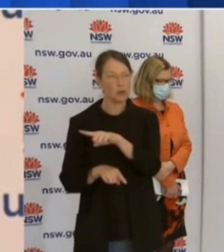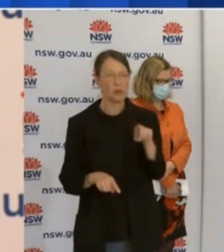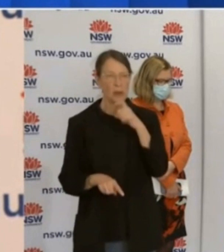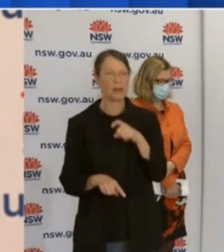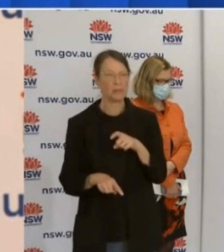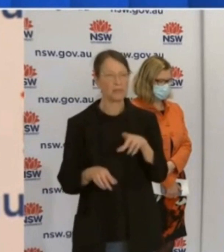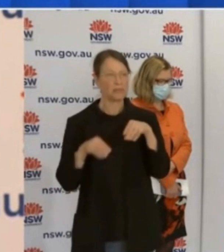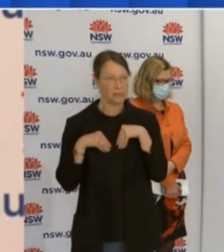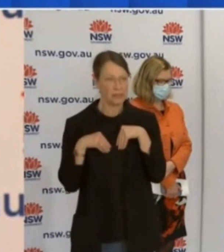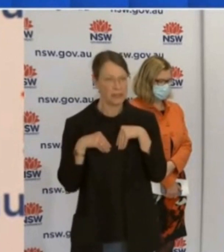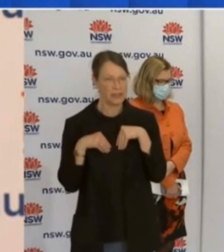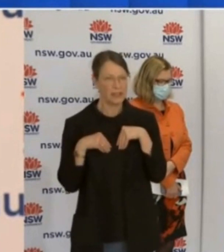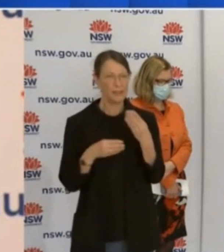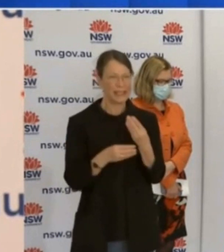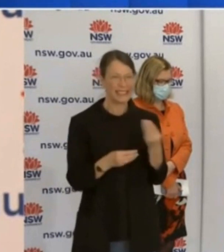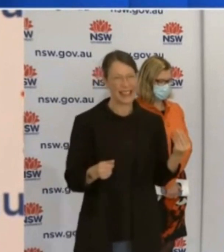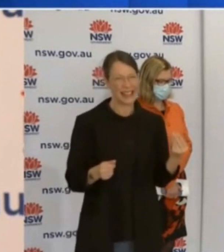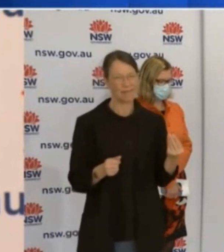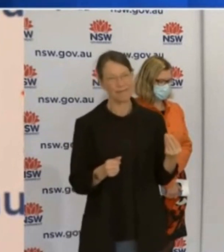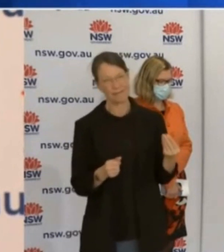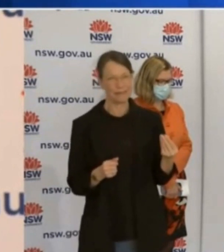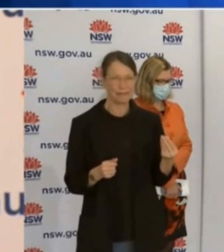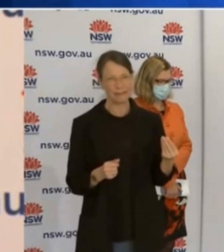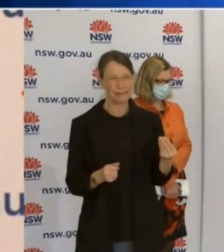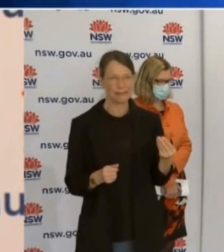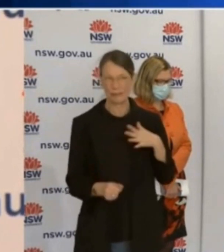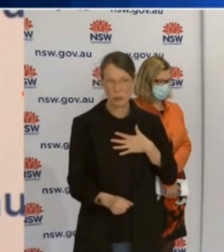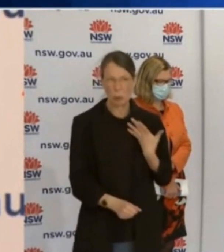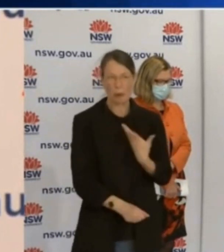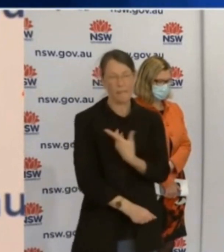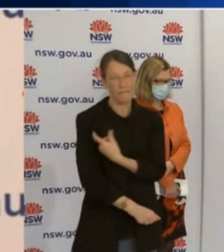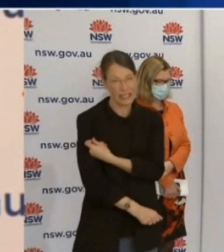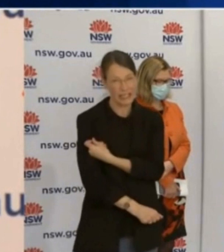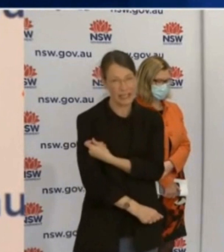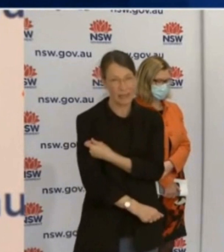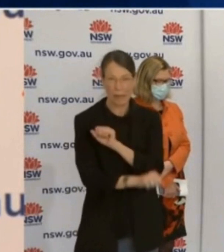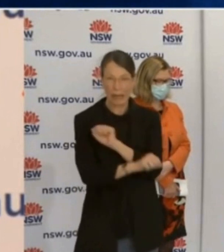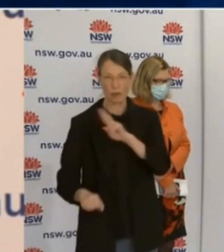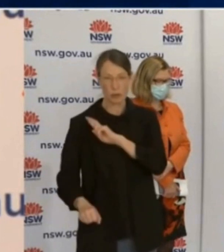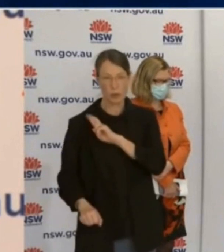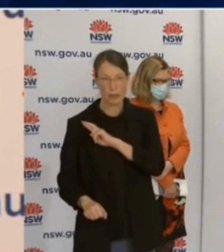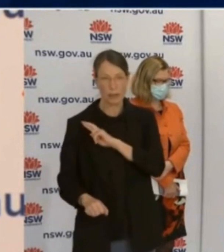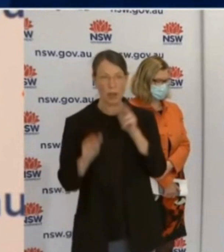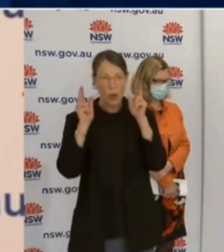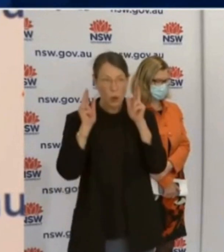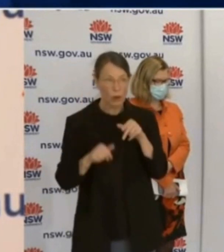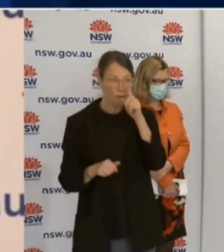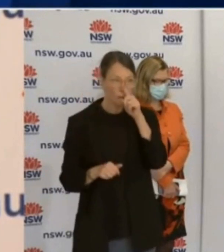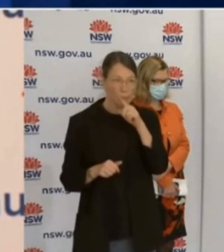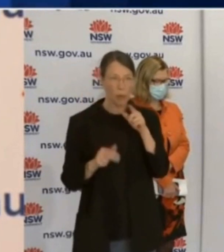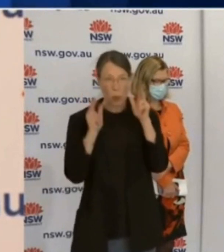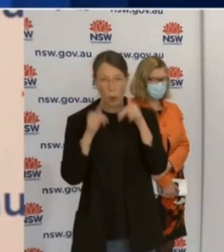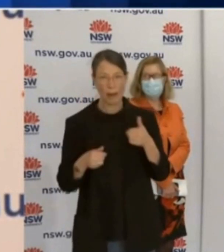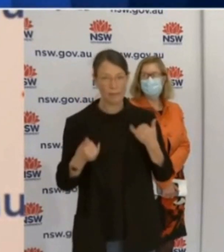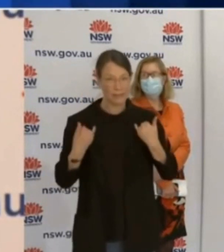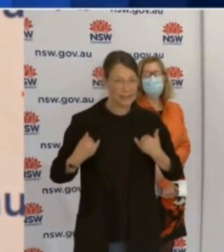situations where obviously negative consequences have occurred. And we're here to look after people and patients, and that's what hopefully all health workers want to do. Ashley,